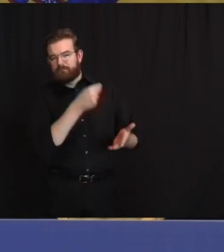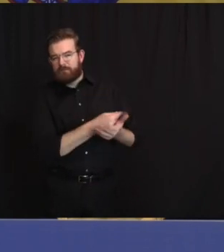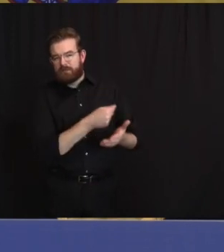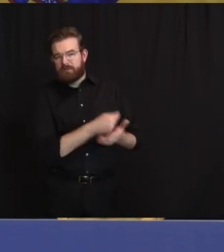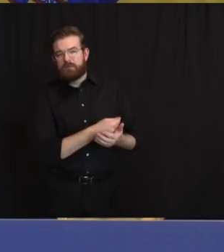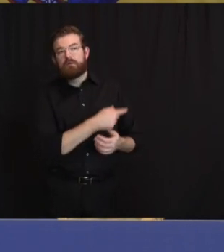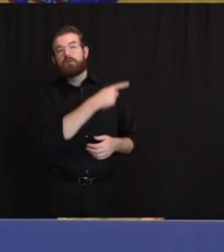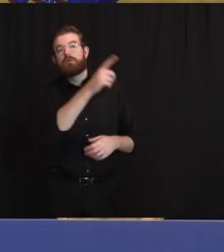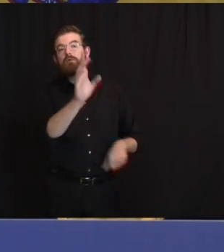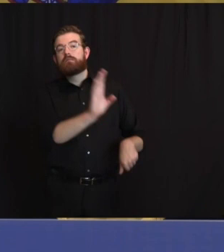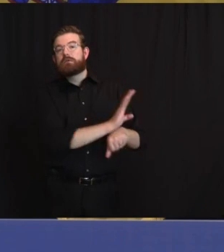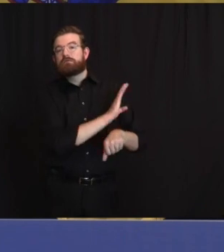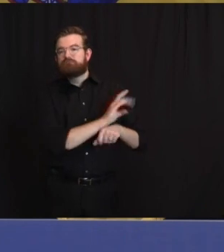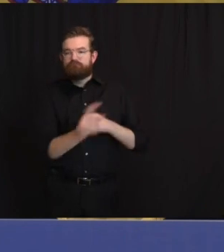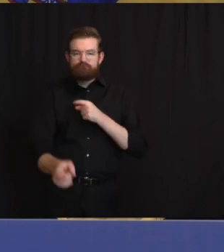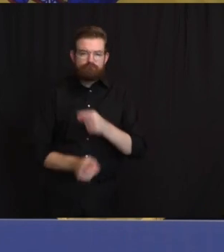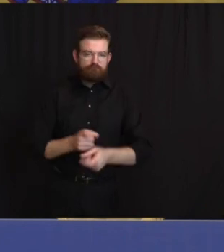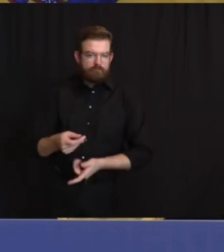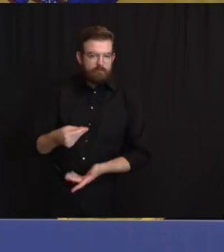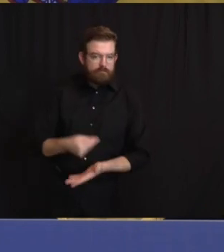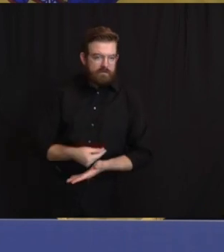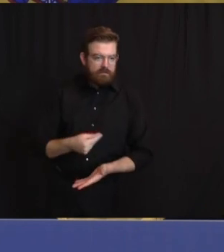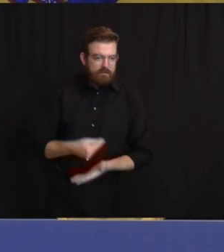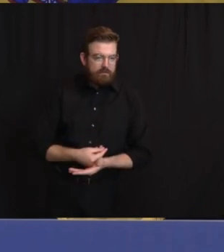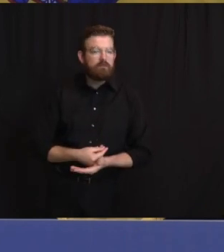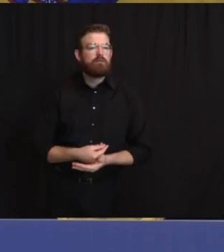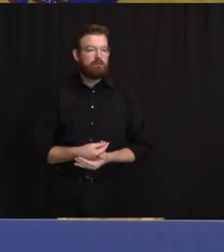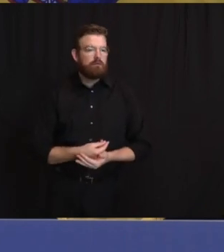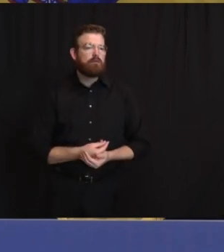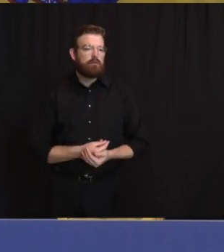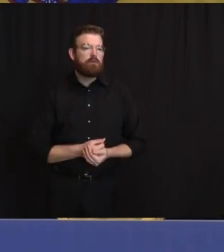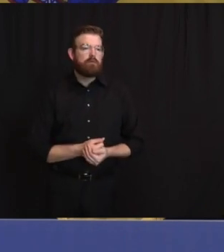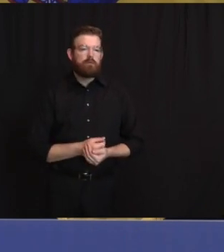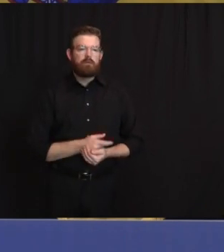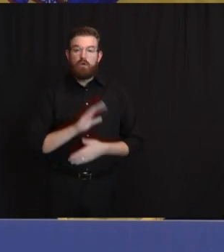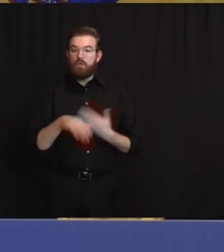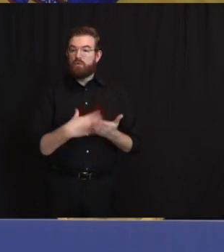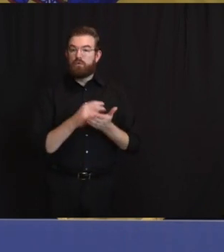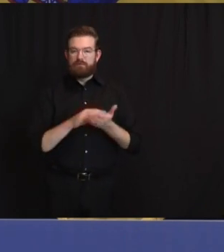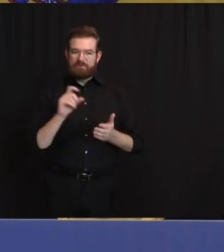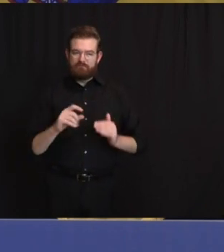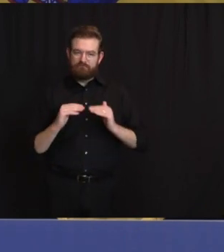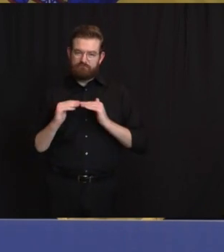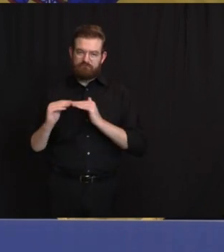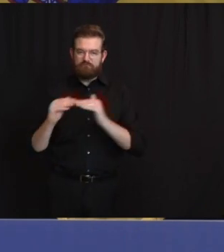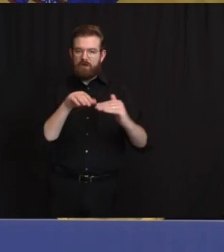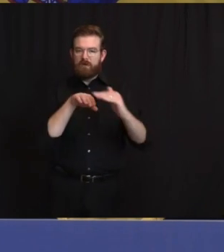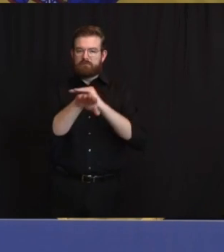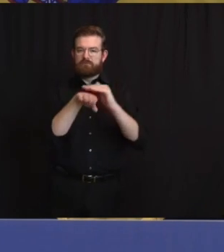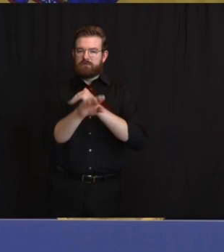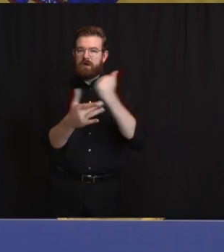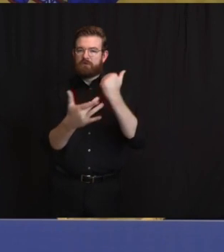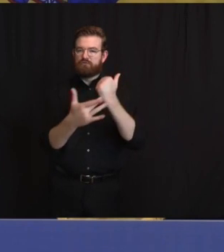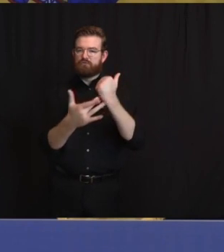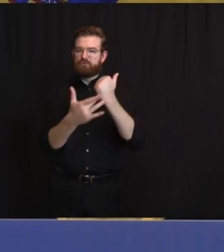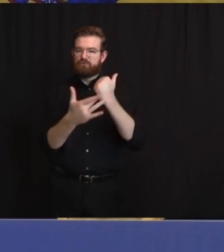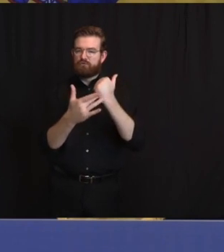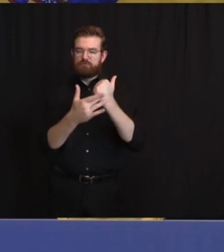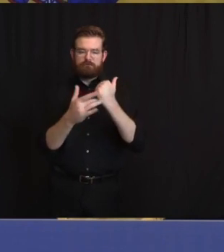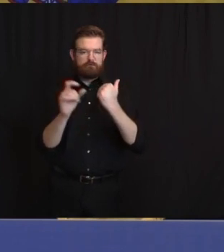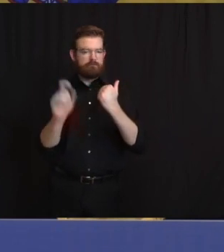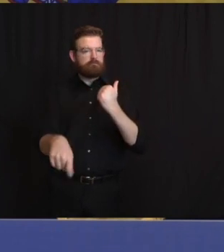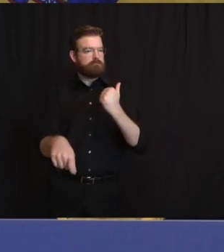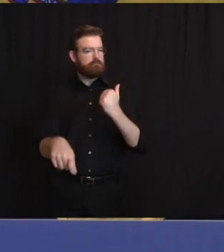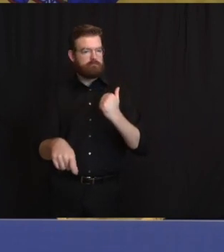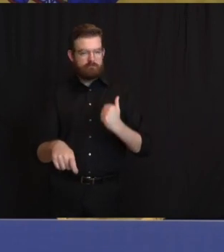folks to once and forever and always eliminate the digital divide, to not just get devices to